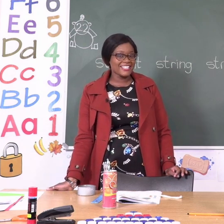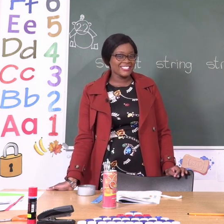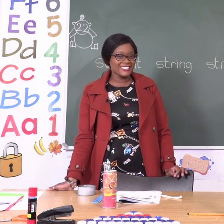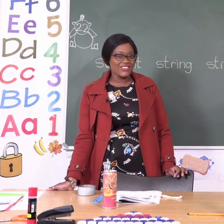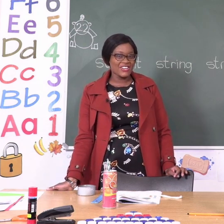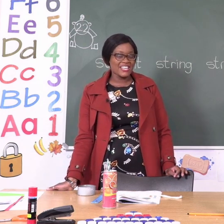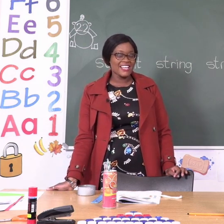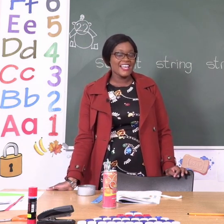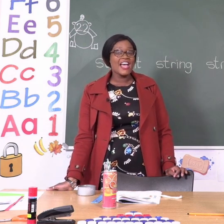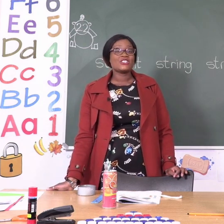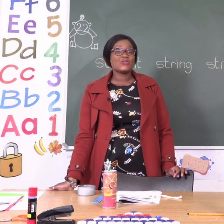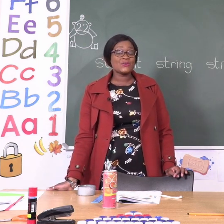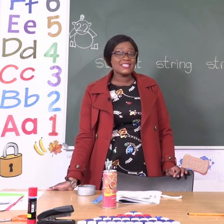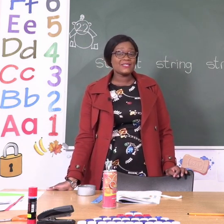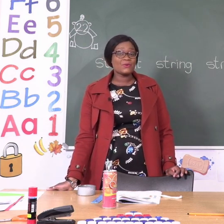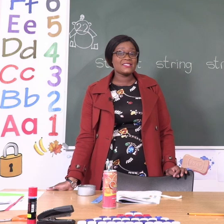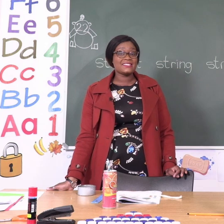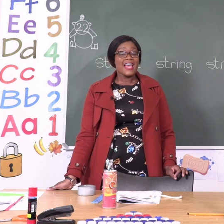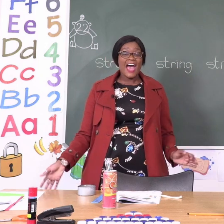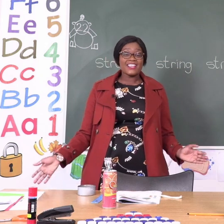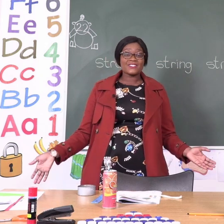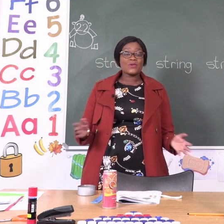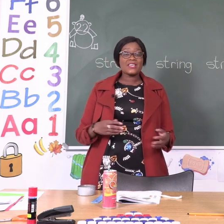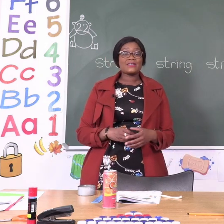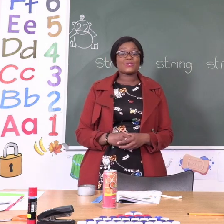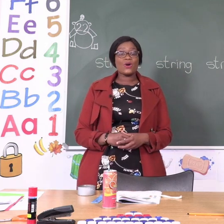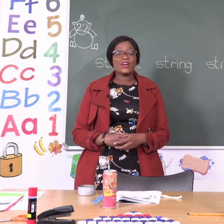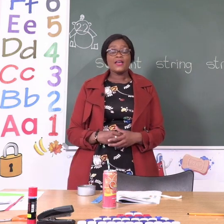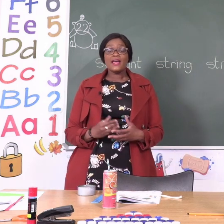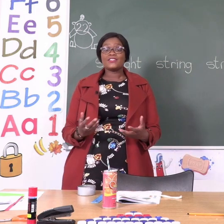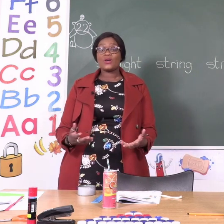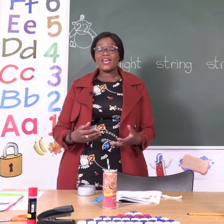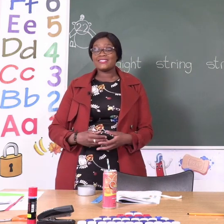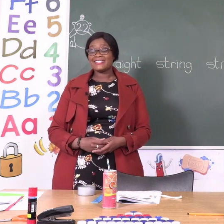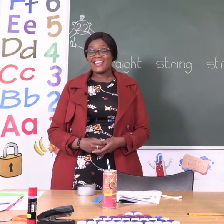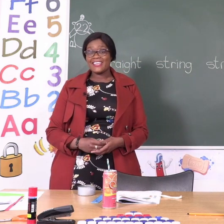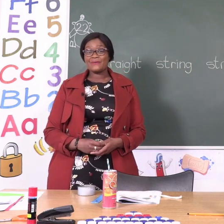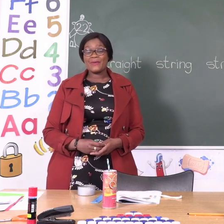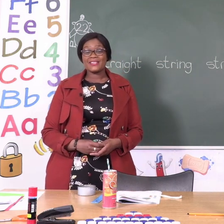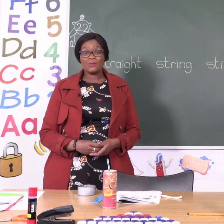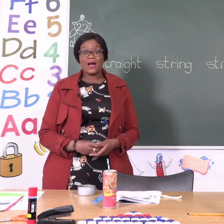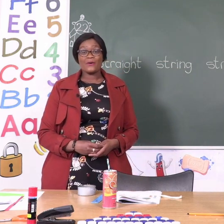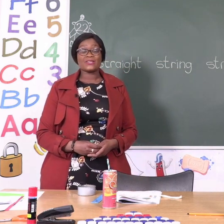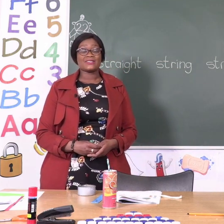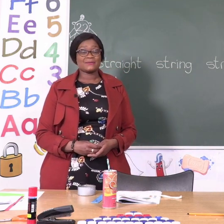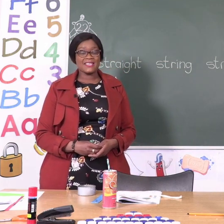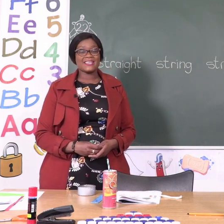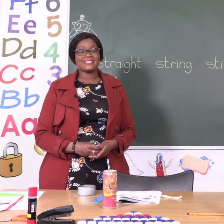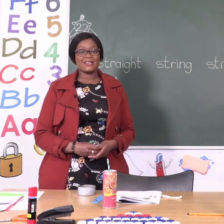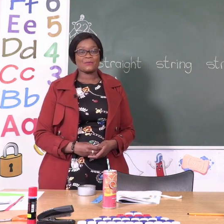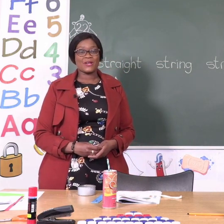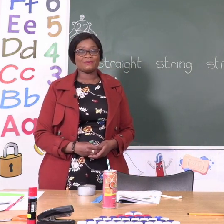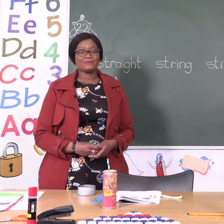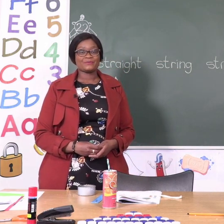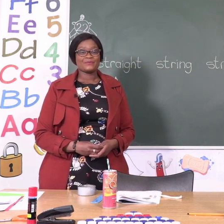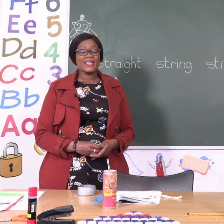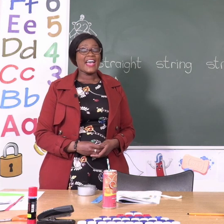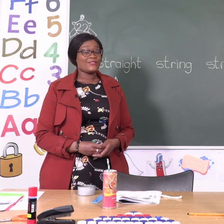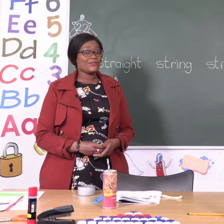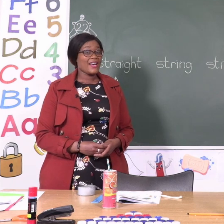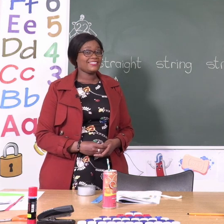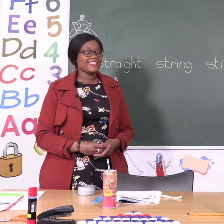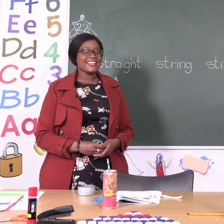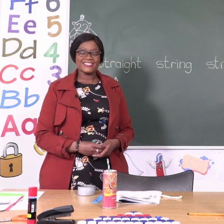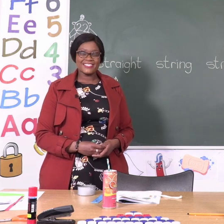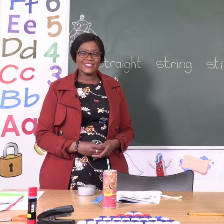in the dictionary. Use these words as the week goes on and try to say them as well when you're speaking to someone.